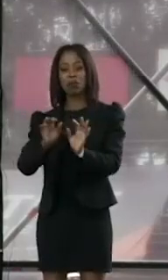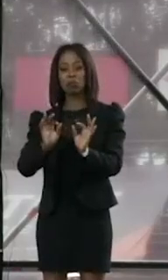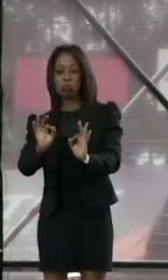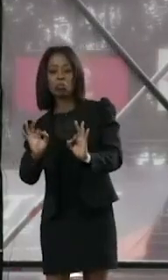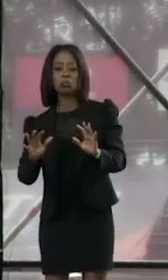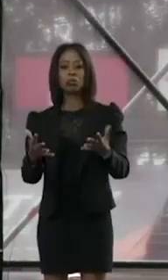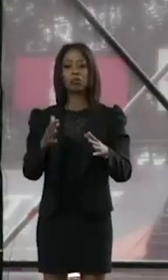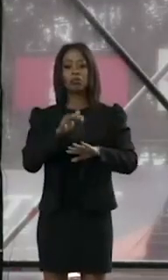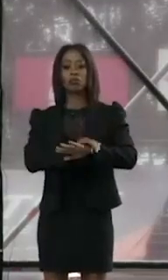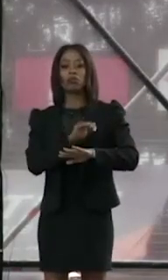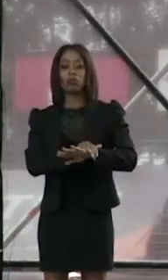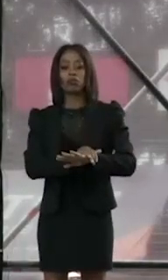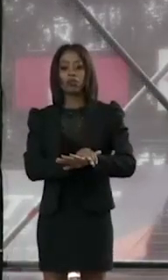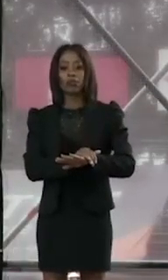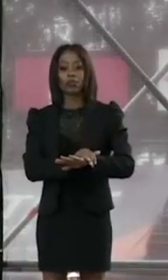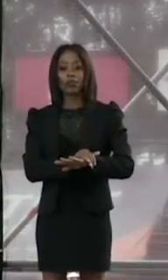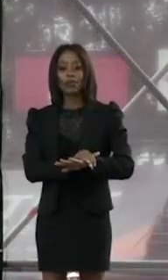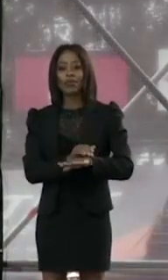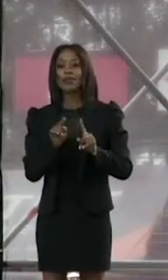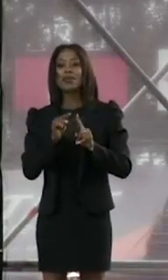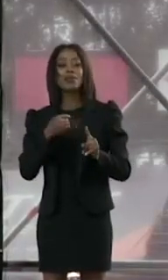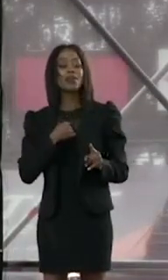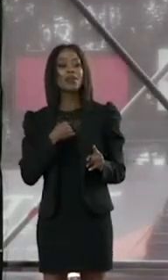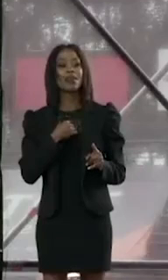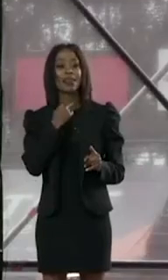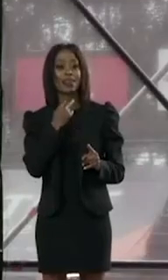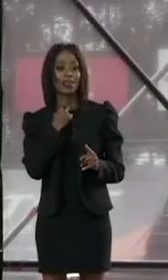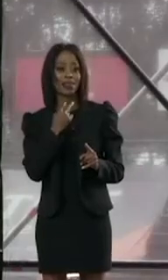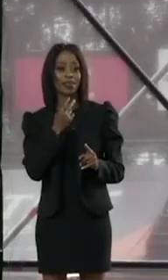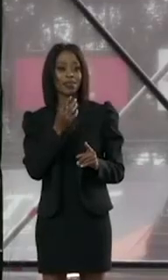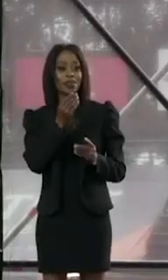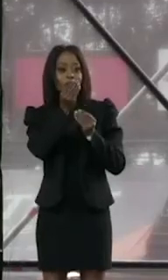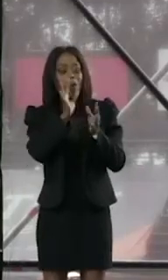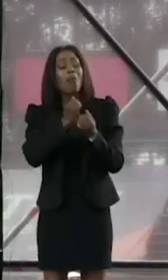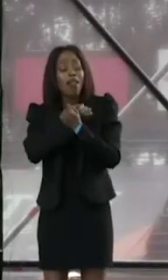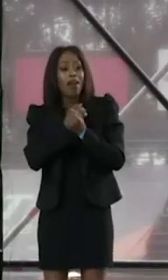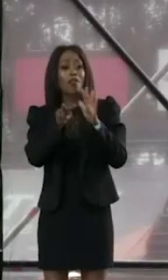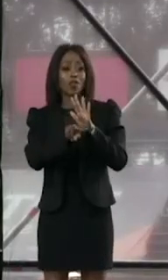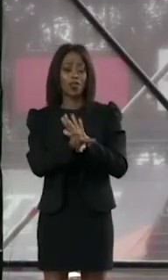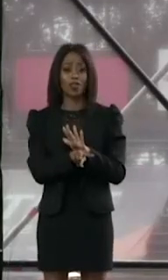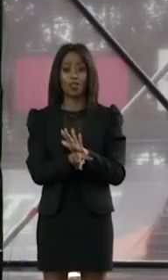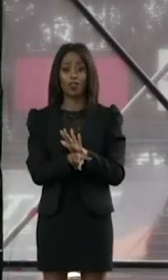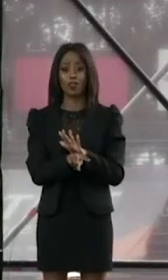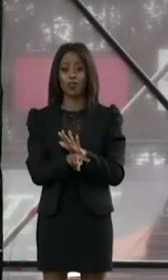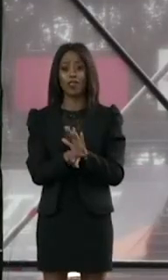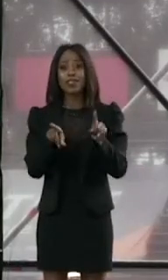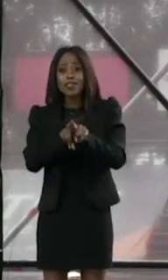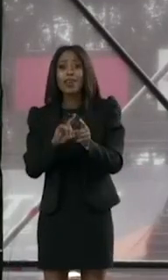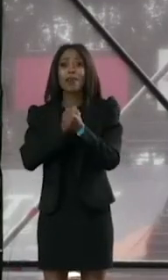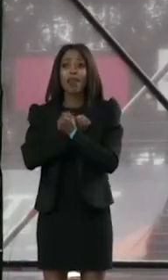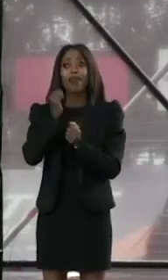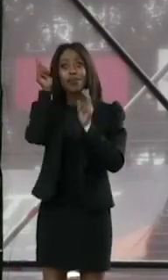I regret was that I wasn't able to tell him how much I loved that video and how much I